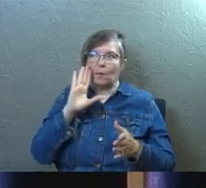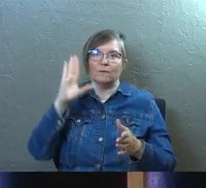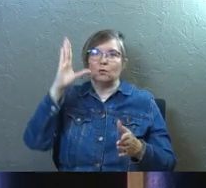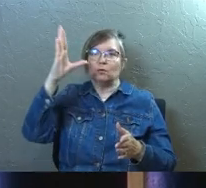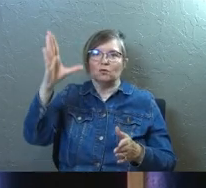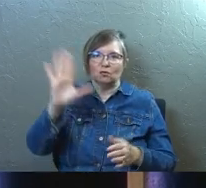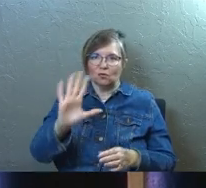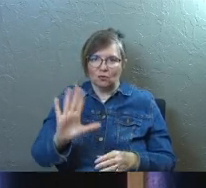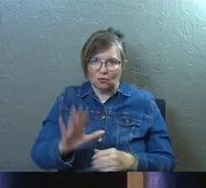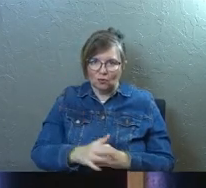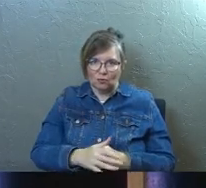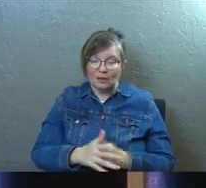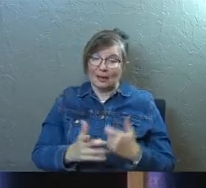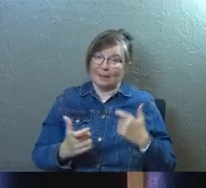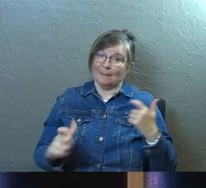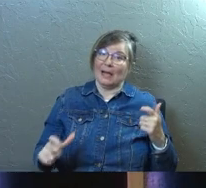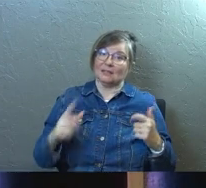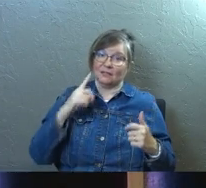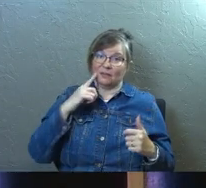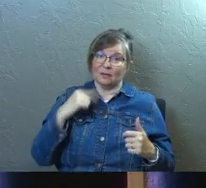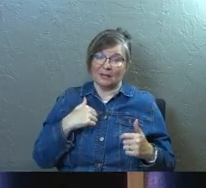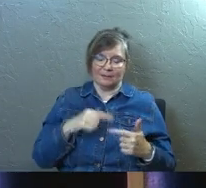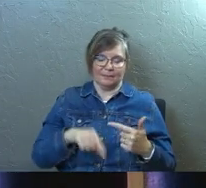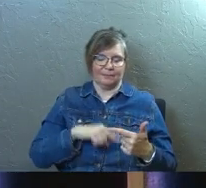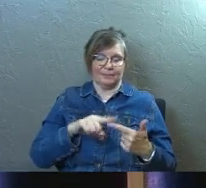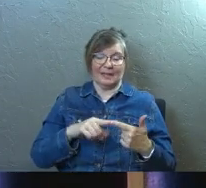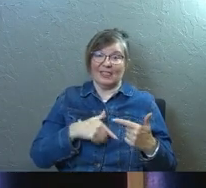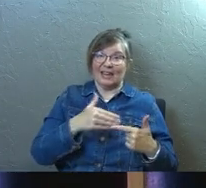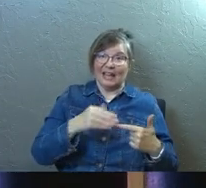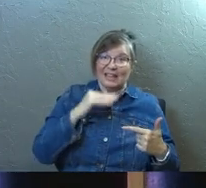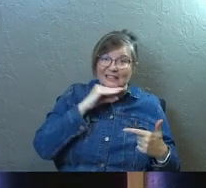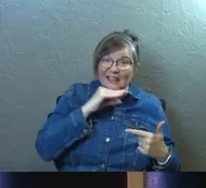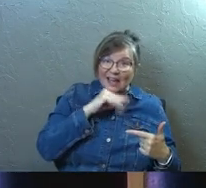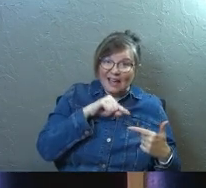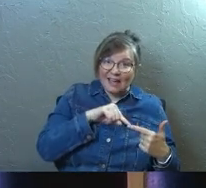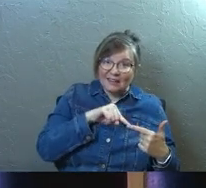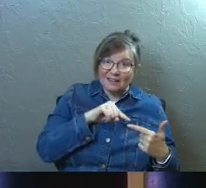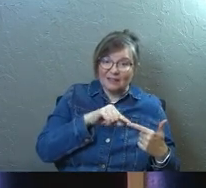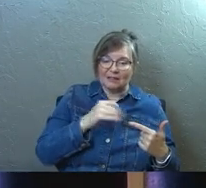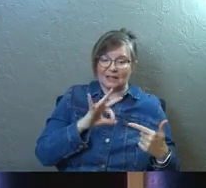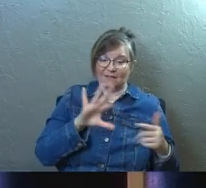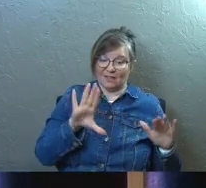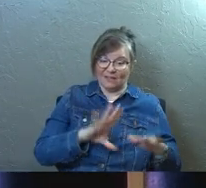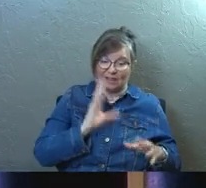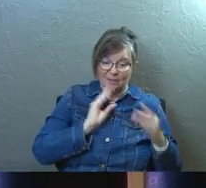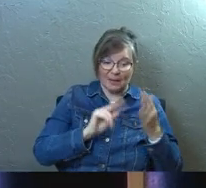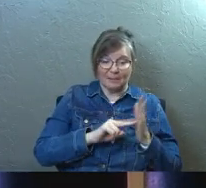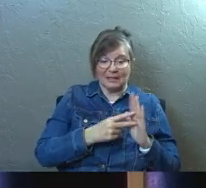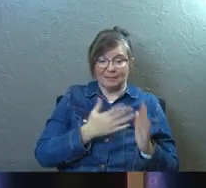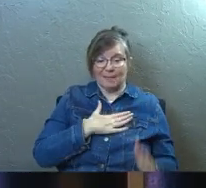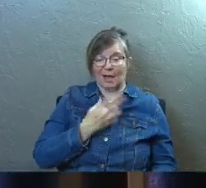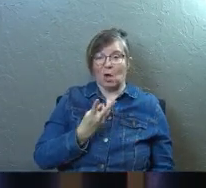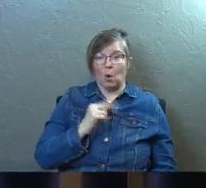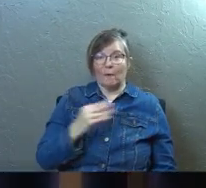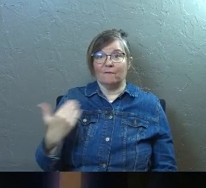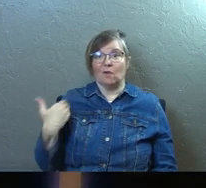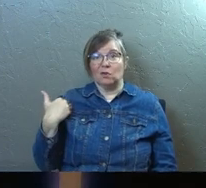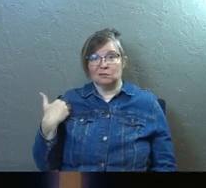destiny. Massive for me. The next lie that messes with us. If I'm in the valley, it must be my own fault.